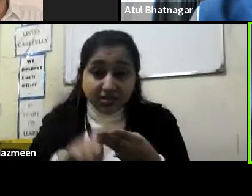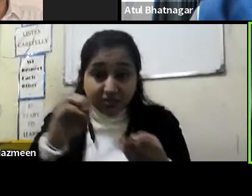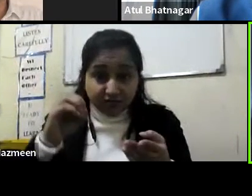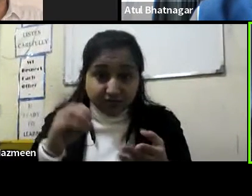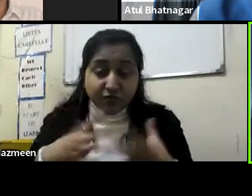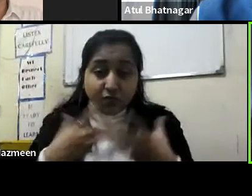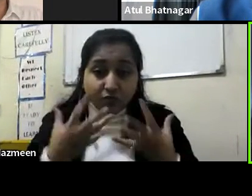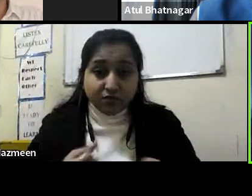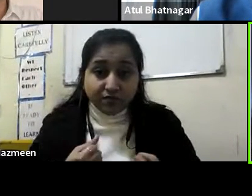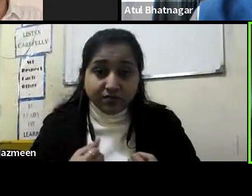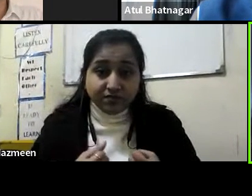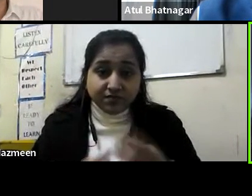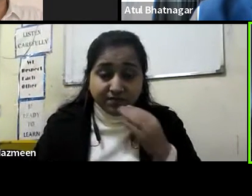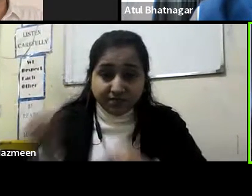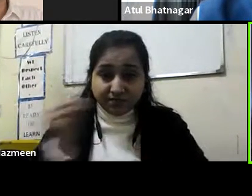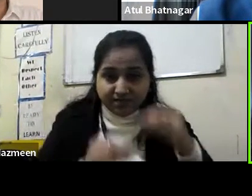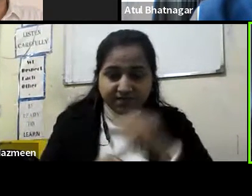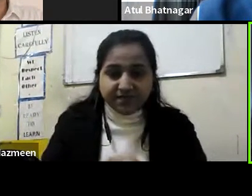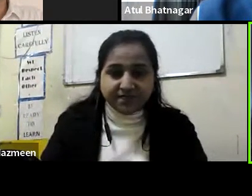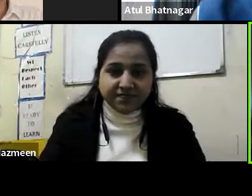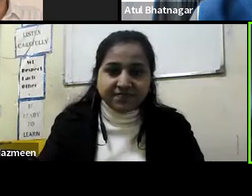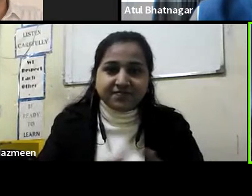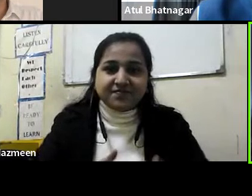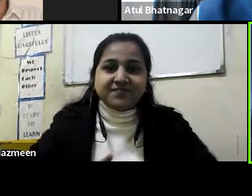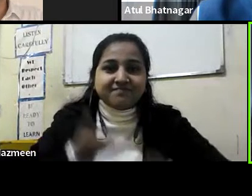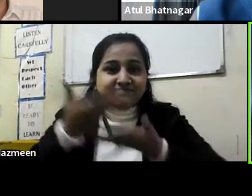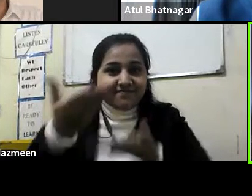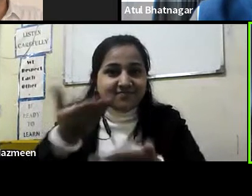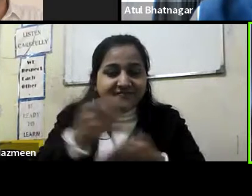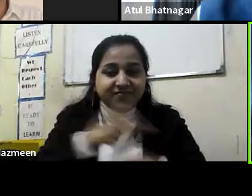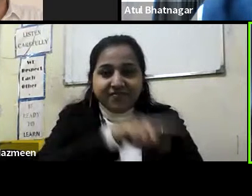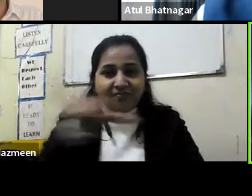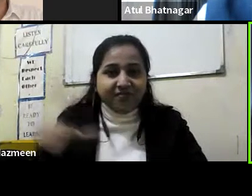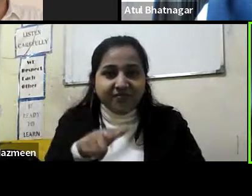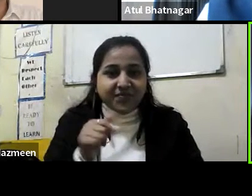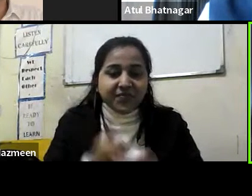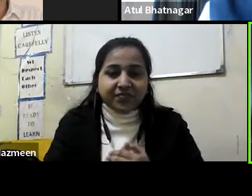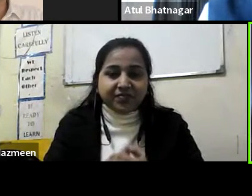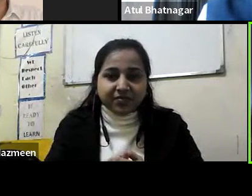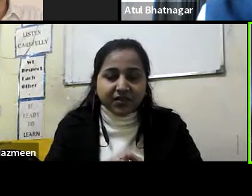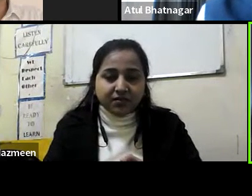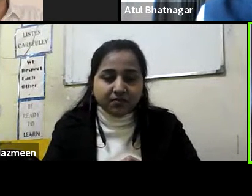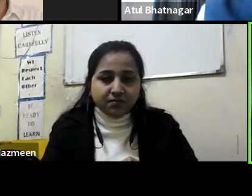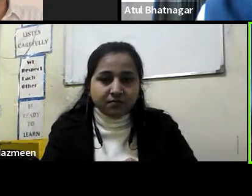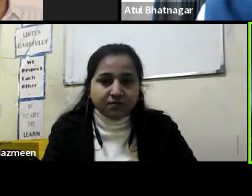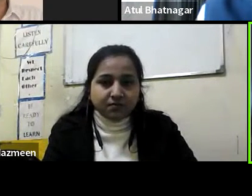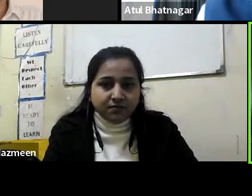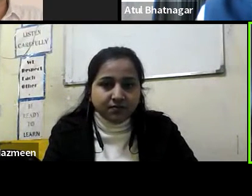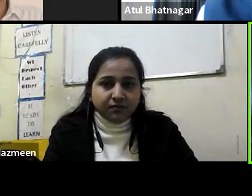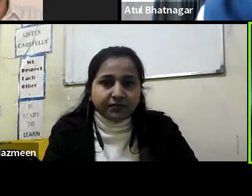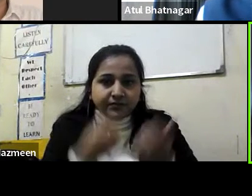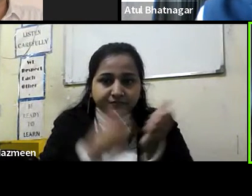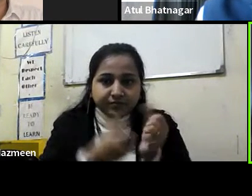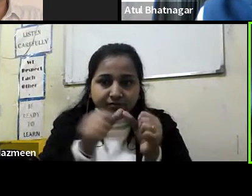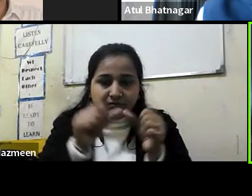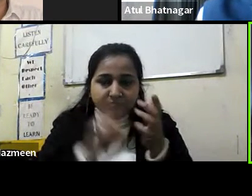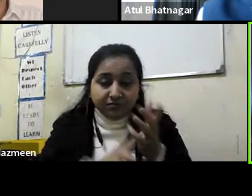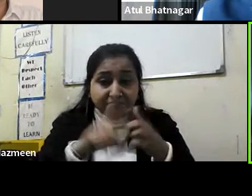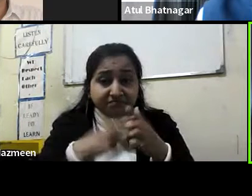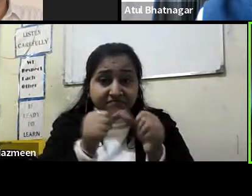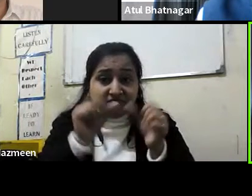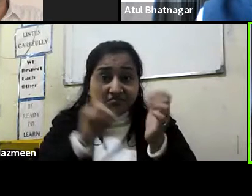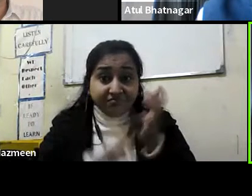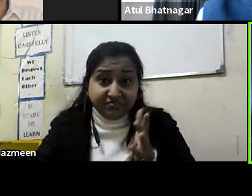and I would like to actually share and probably invite you all to kind of add to that perspectives. Nitin beautifully mentioned that